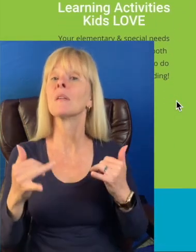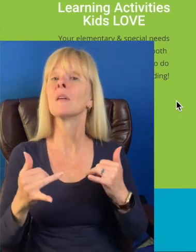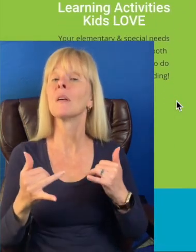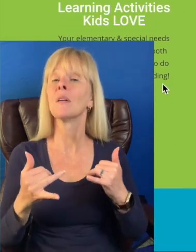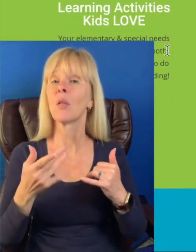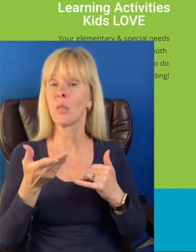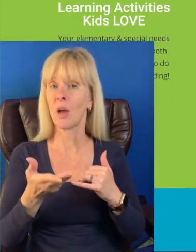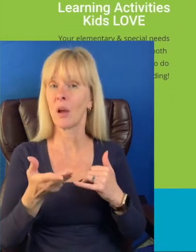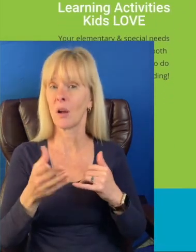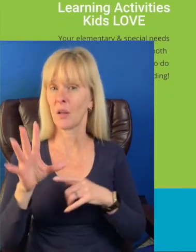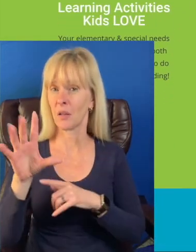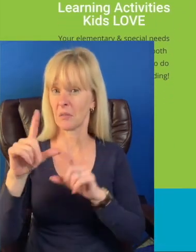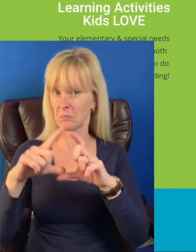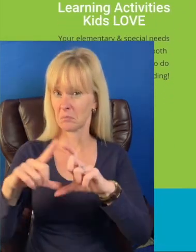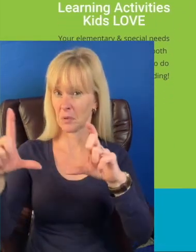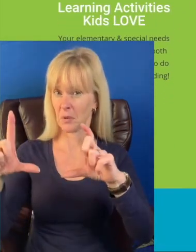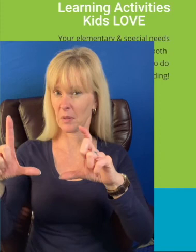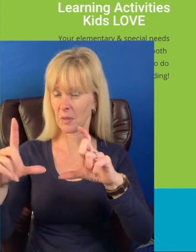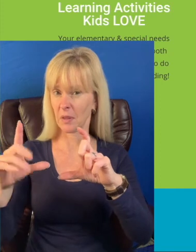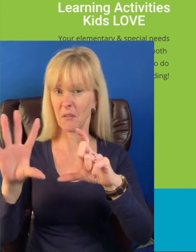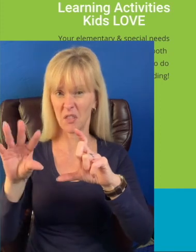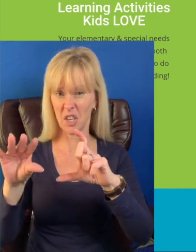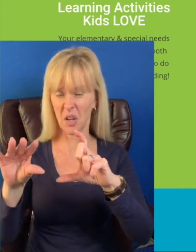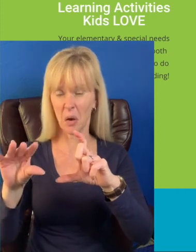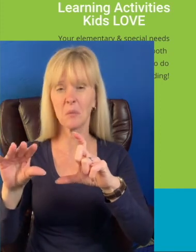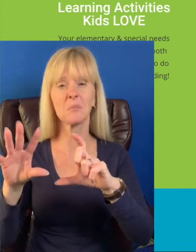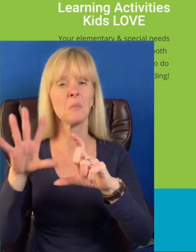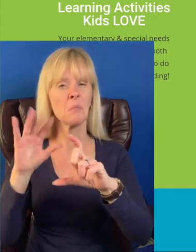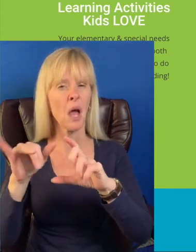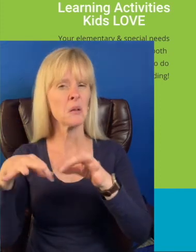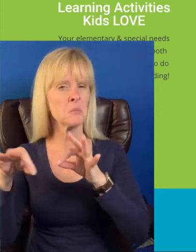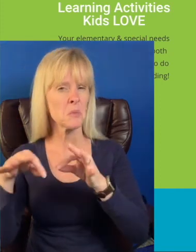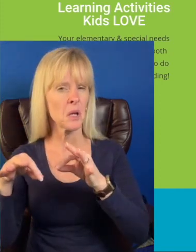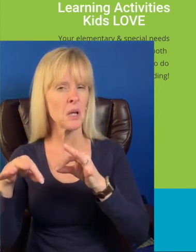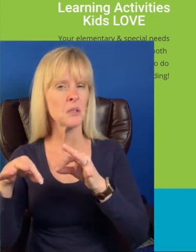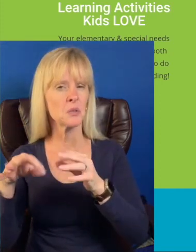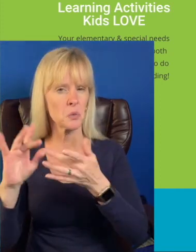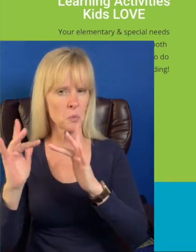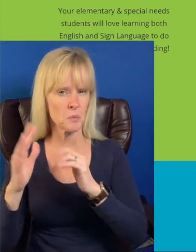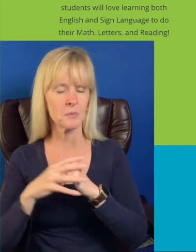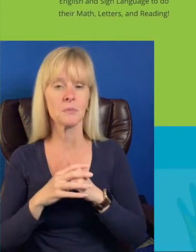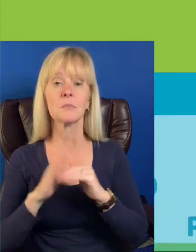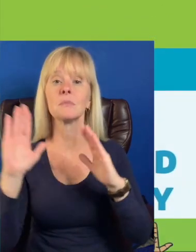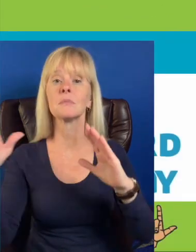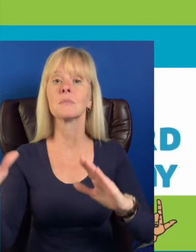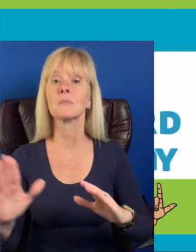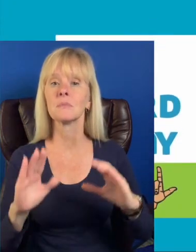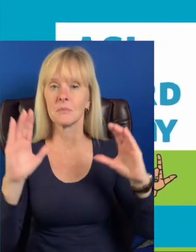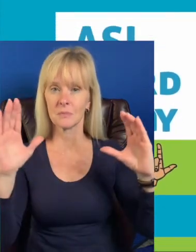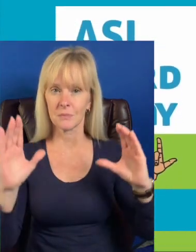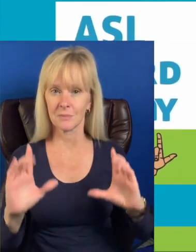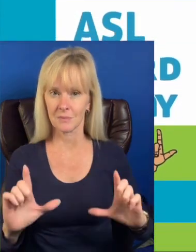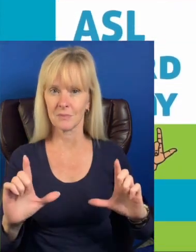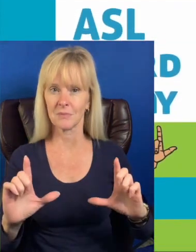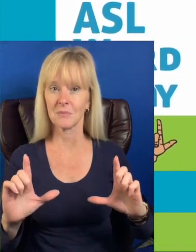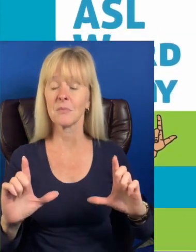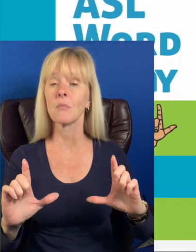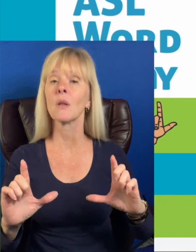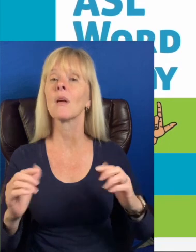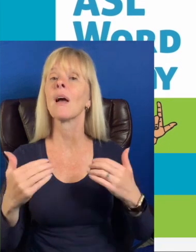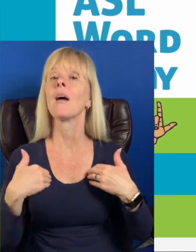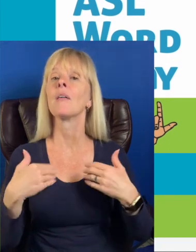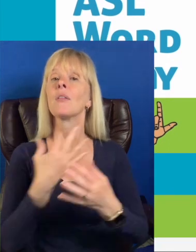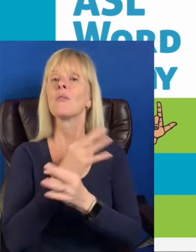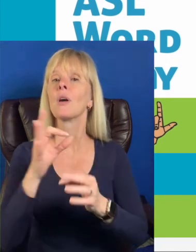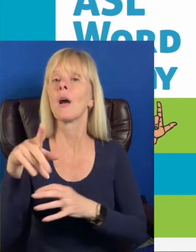we want to let you know with this video of what you can expect here at ASL Teaching Resources. And then we